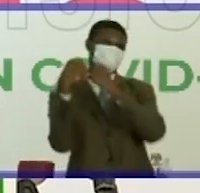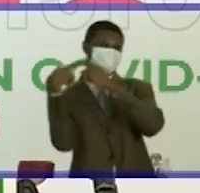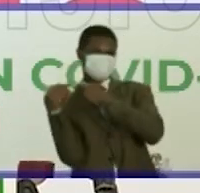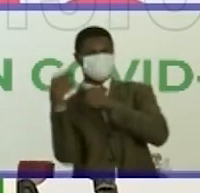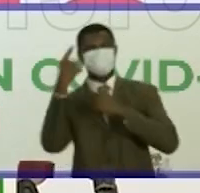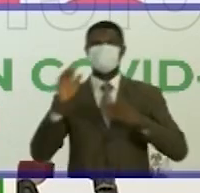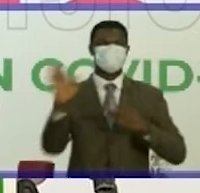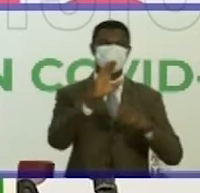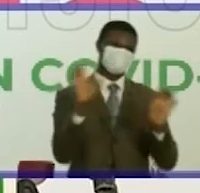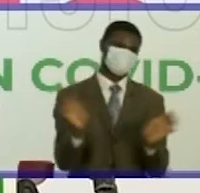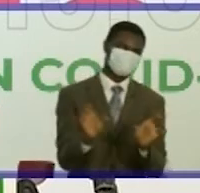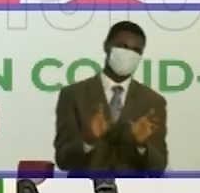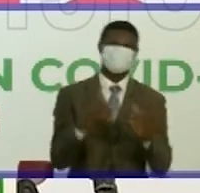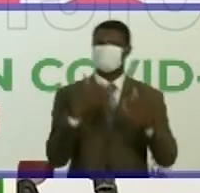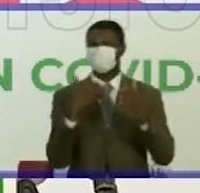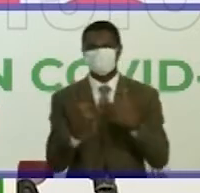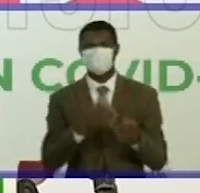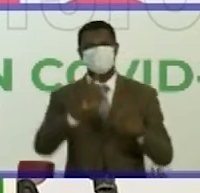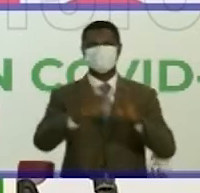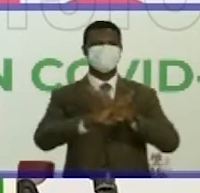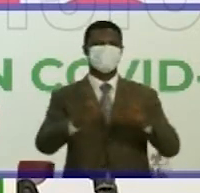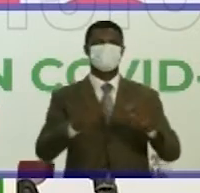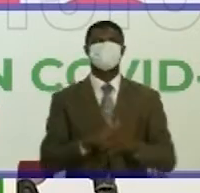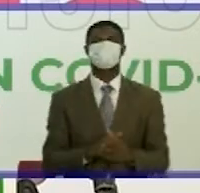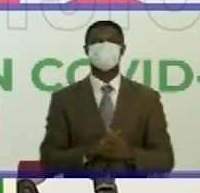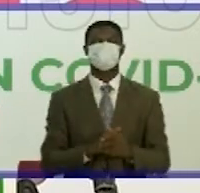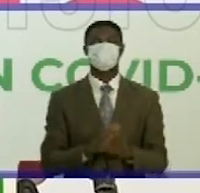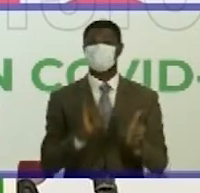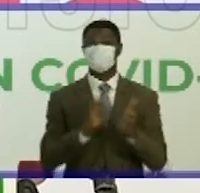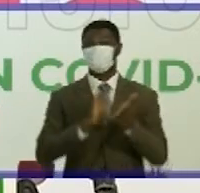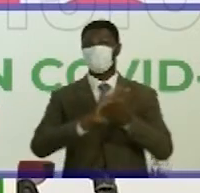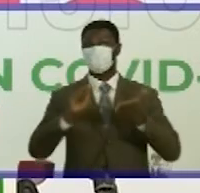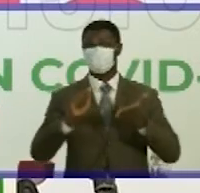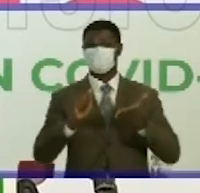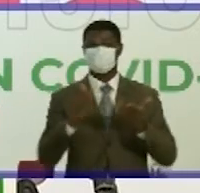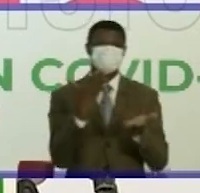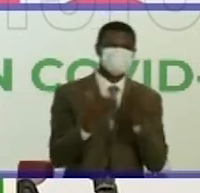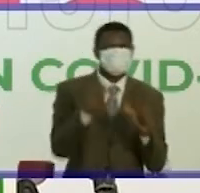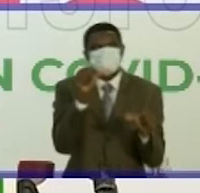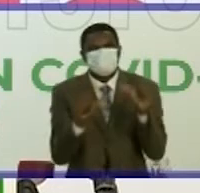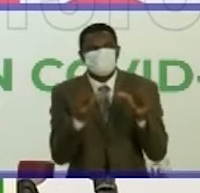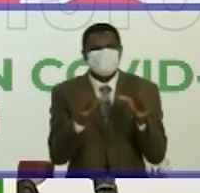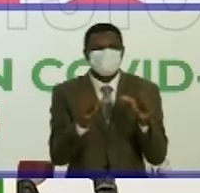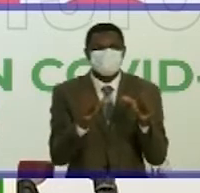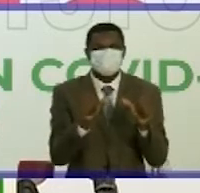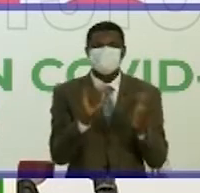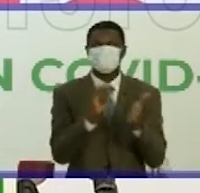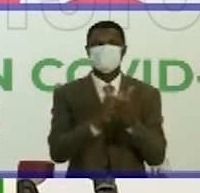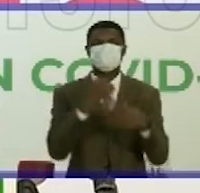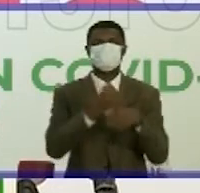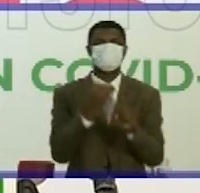or inactions. Disbelief and skepticism will further complicate